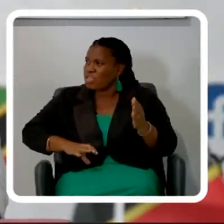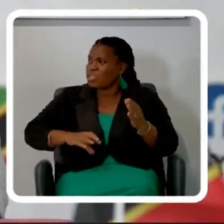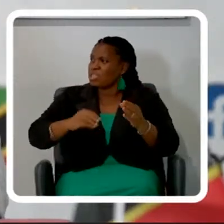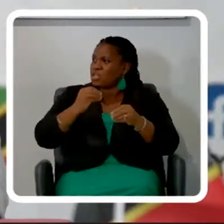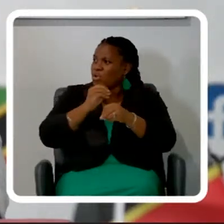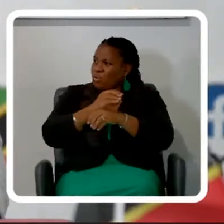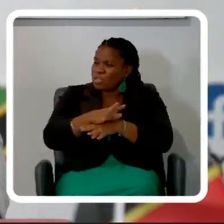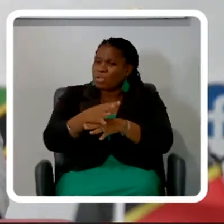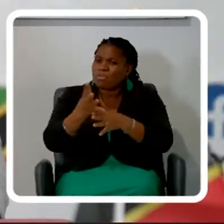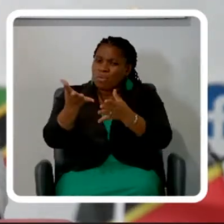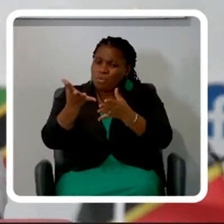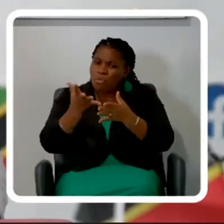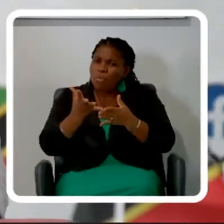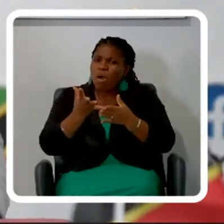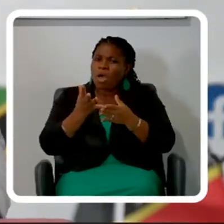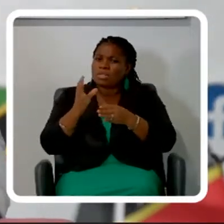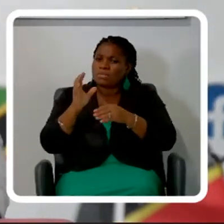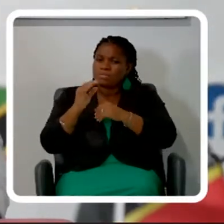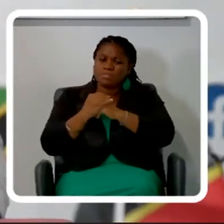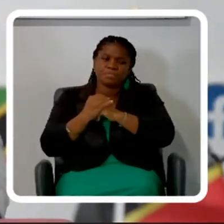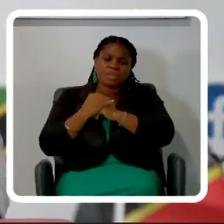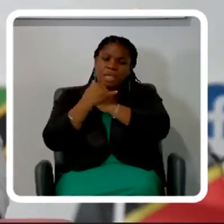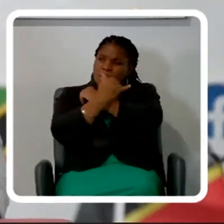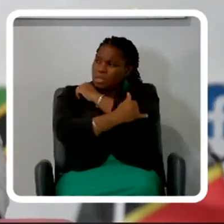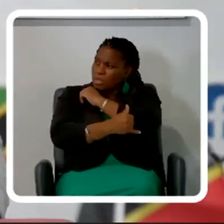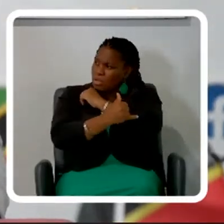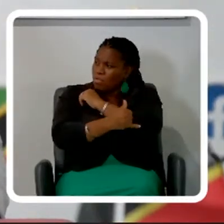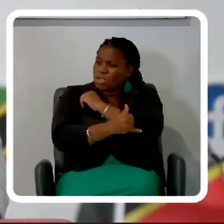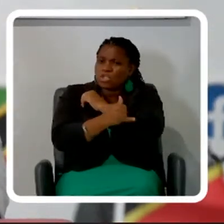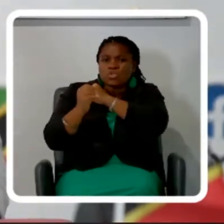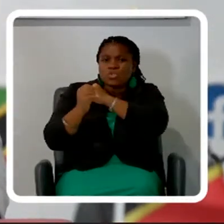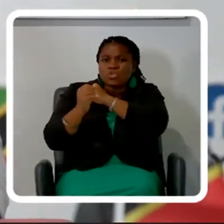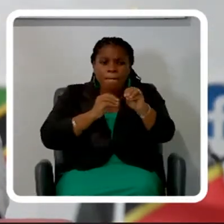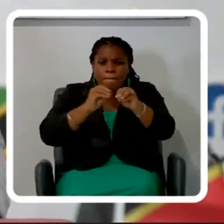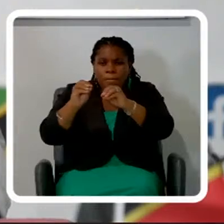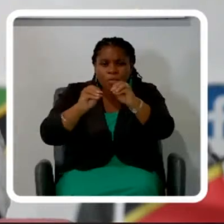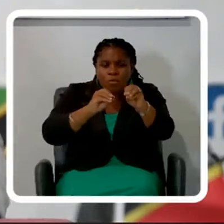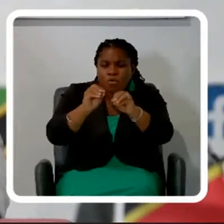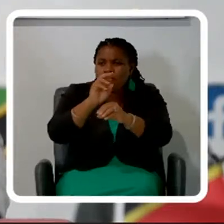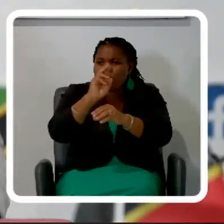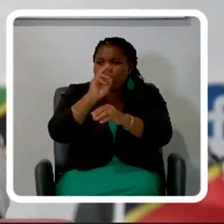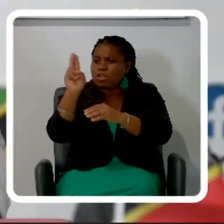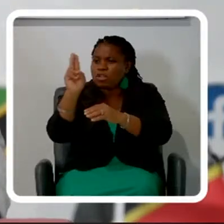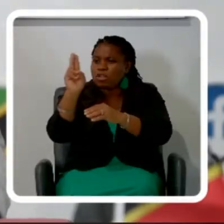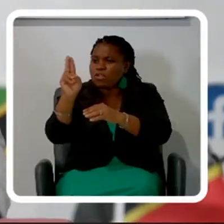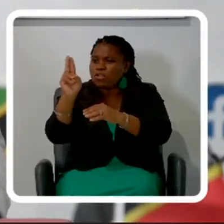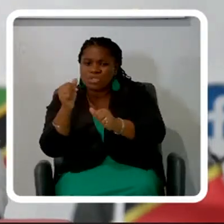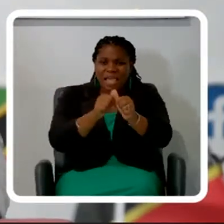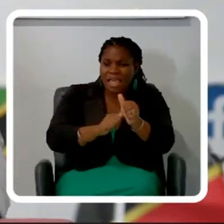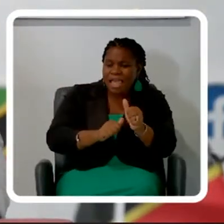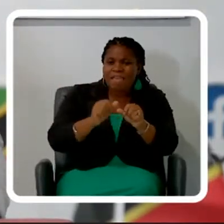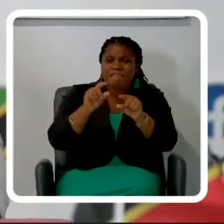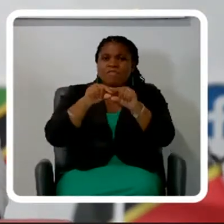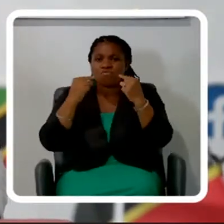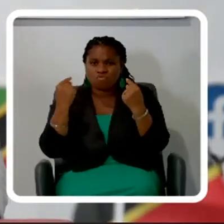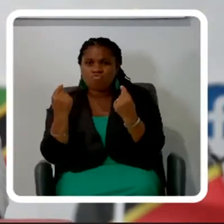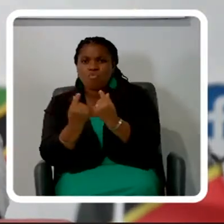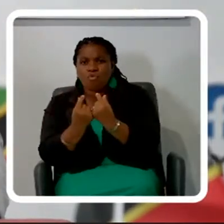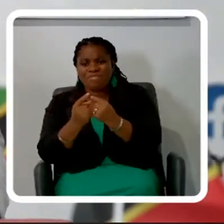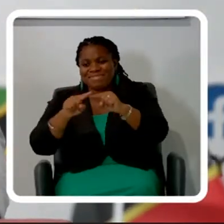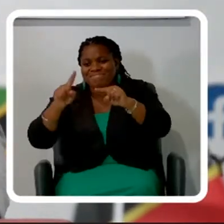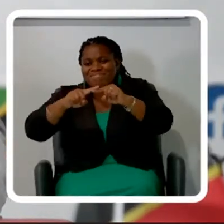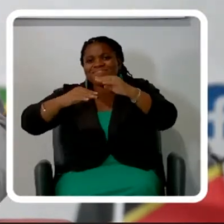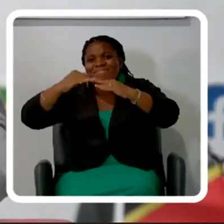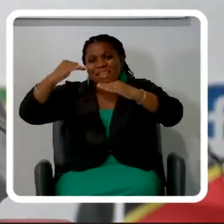the country to mobilize for citizen security. Every citizen is to be secured on all levels. That is what we